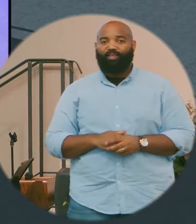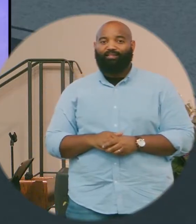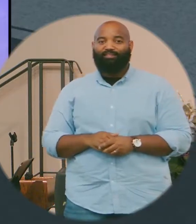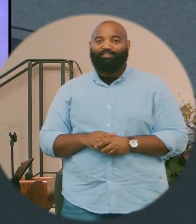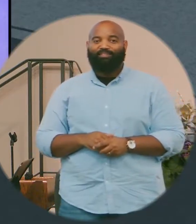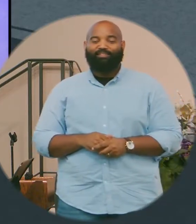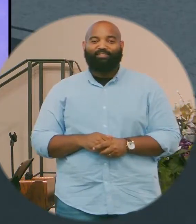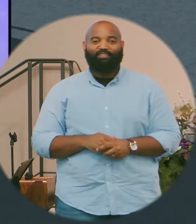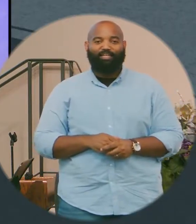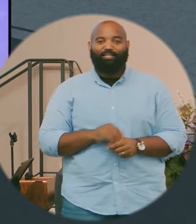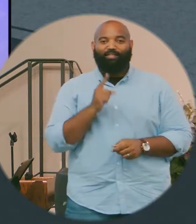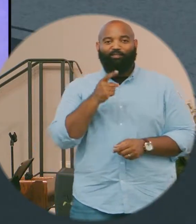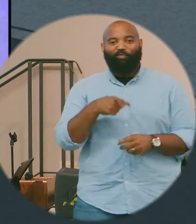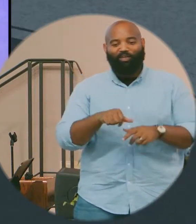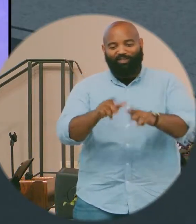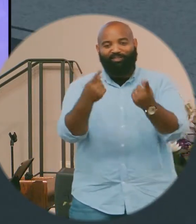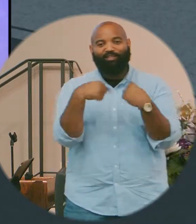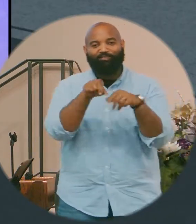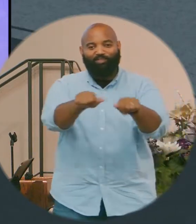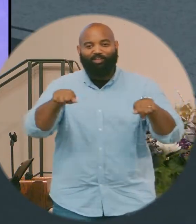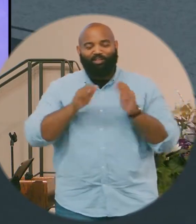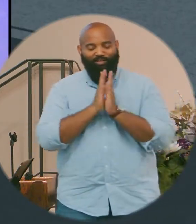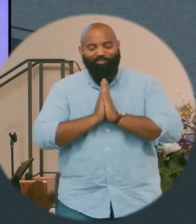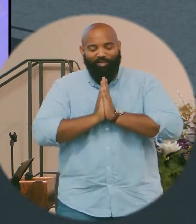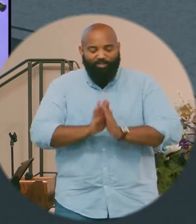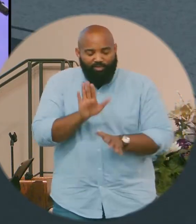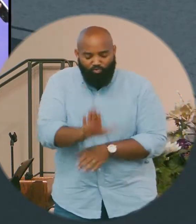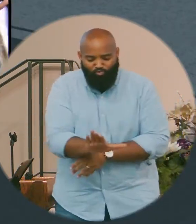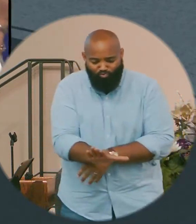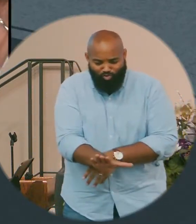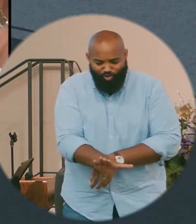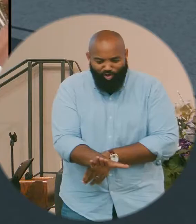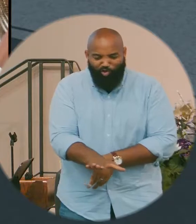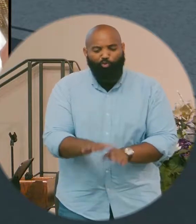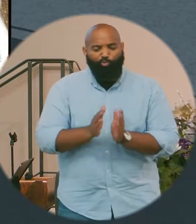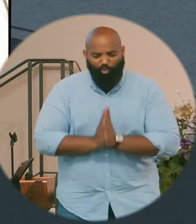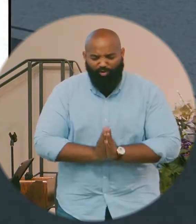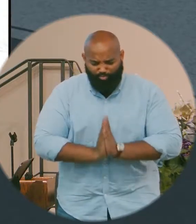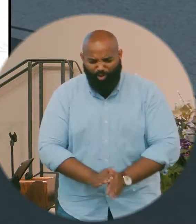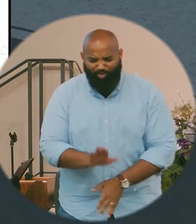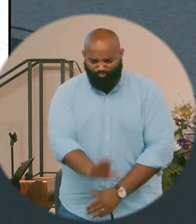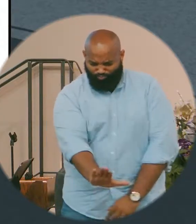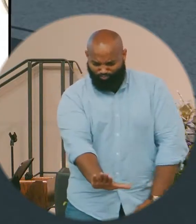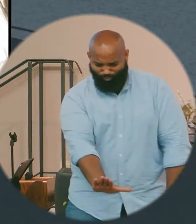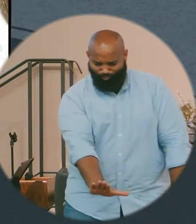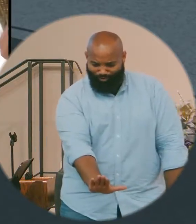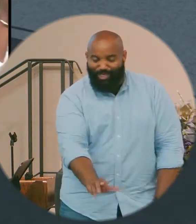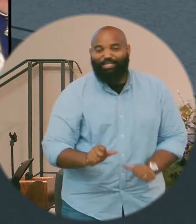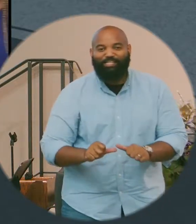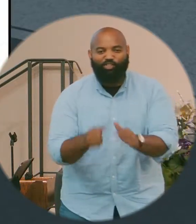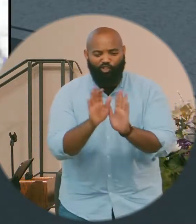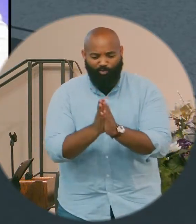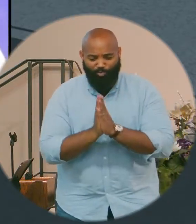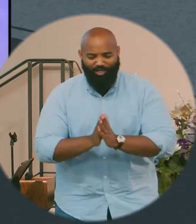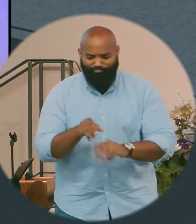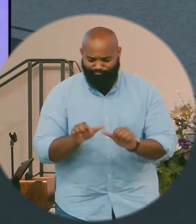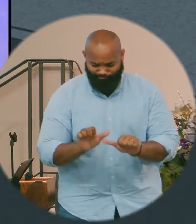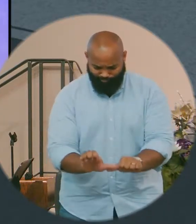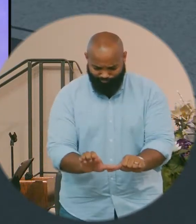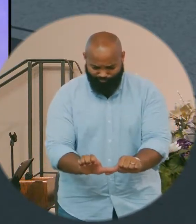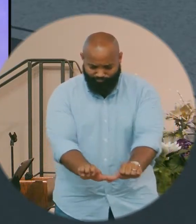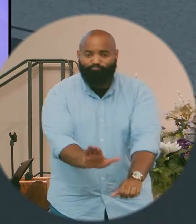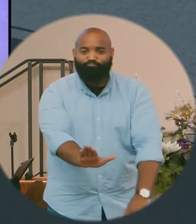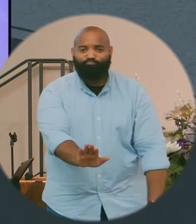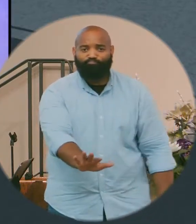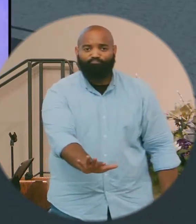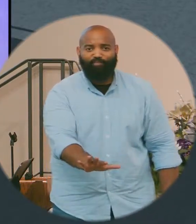altar. You ain't getting up until they feel like you're ready to get up. And what they were saying was, beat it out of my daughter, Lord. Her shorts are getting a little short. Her